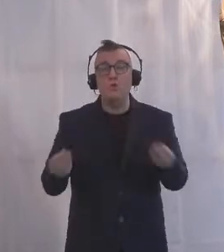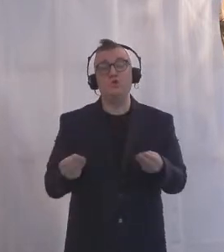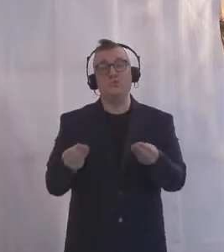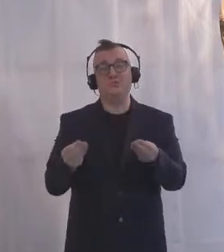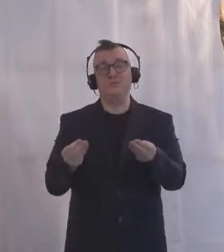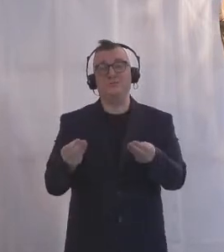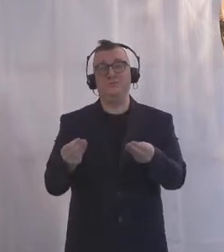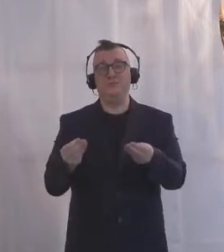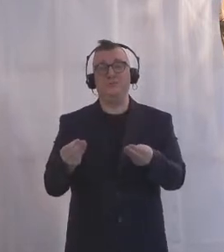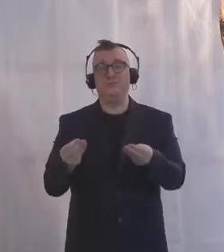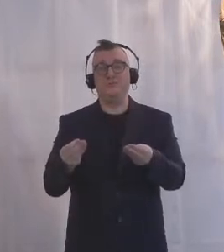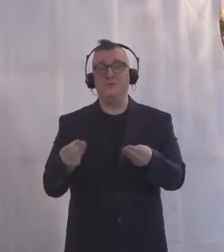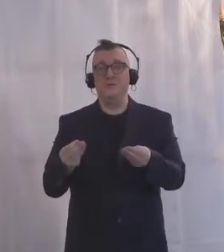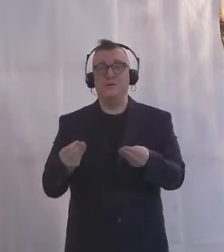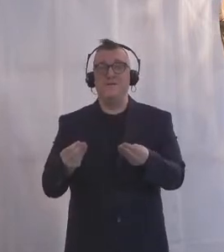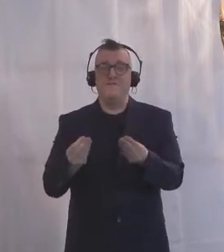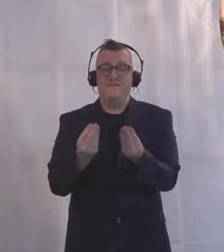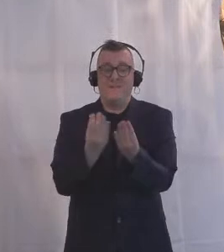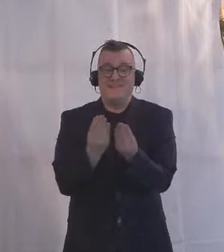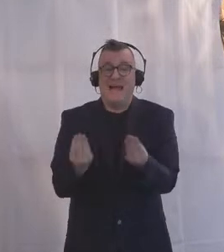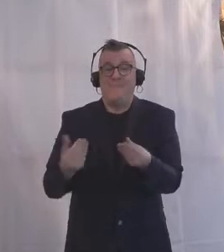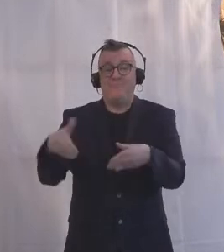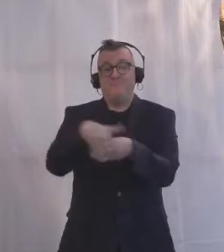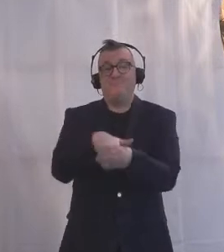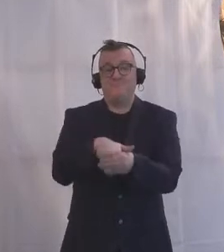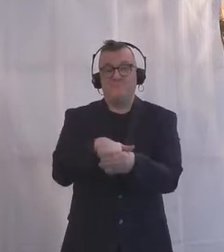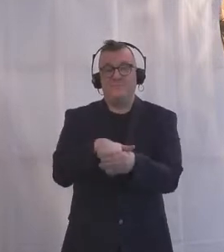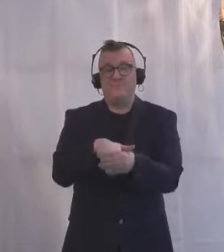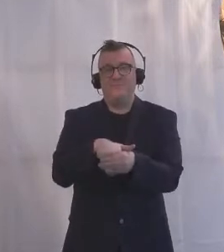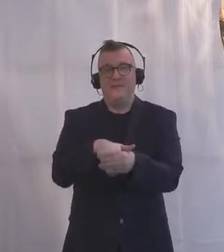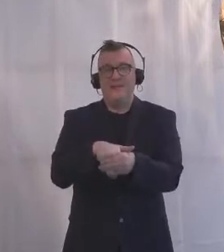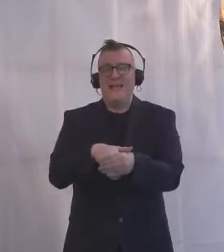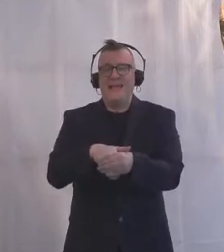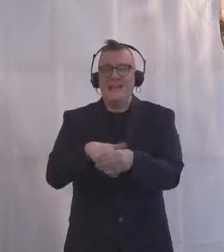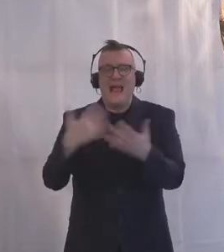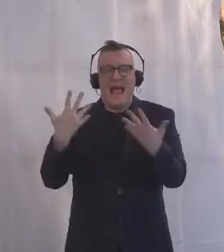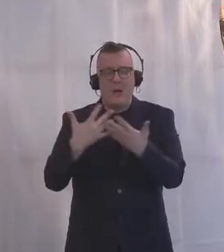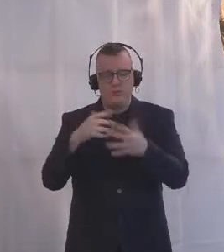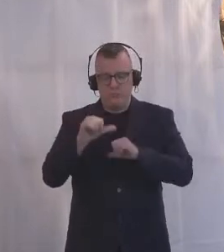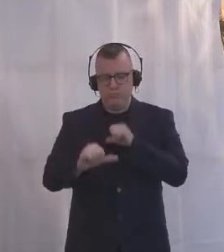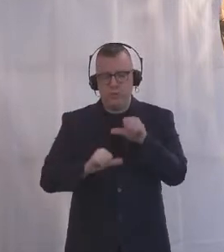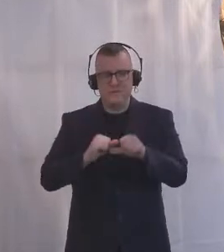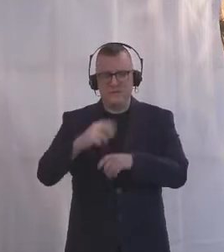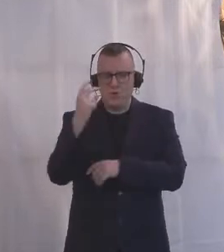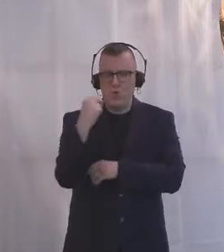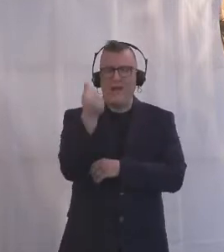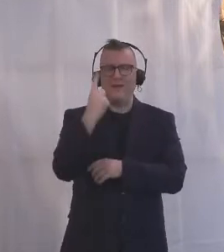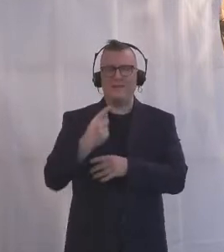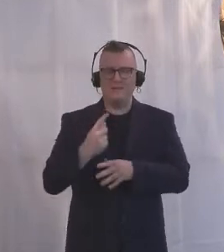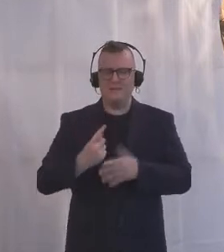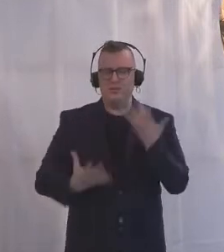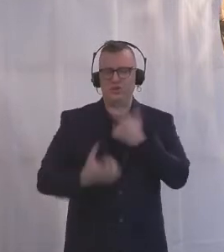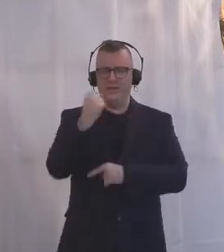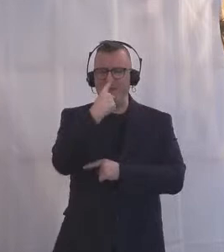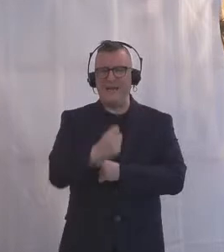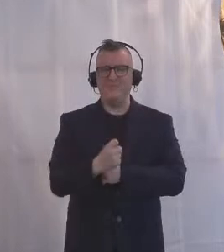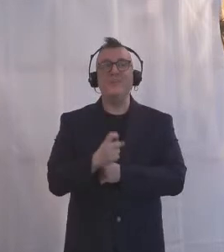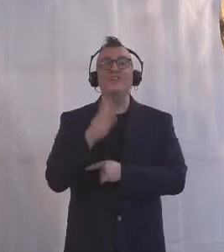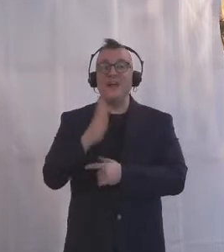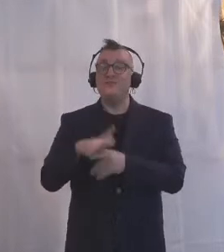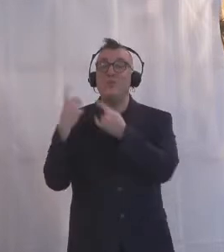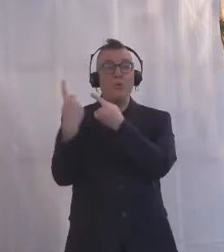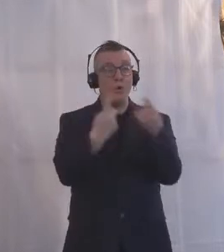think to accelerate that, it's the team. So you've got to go looking, and I think you've just said it there as well,